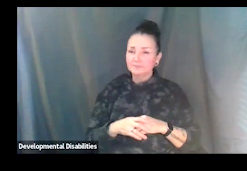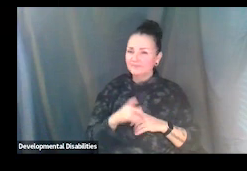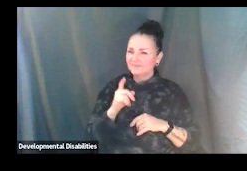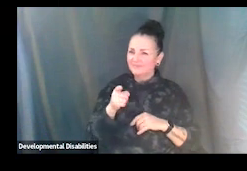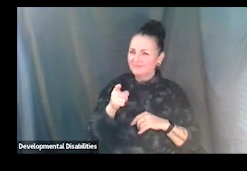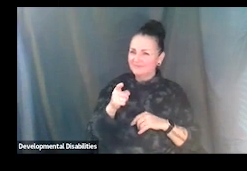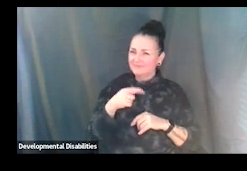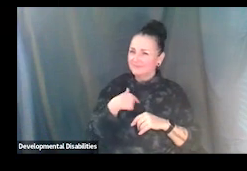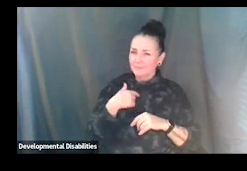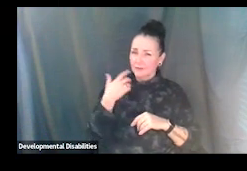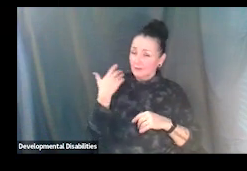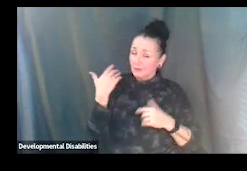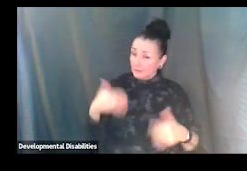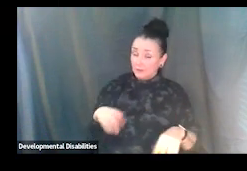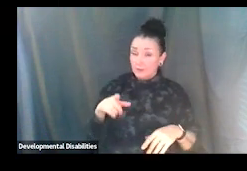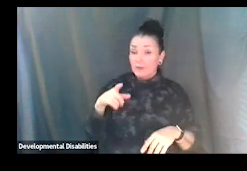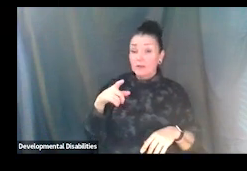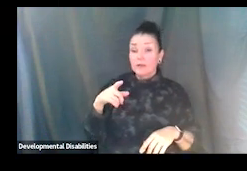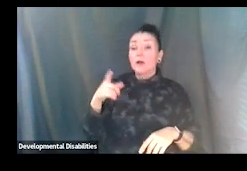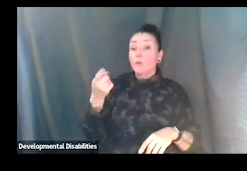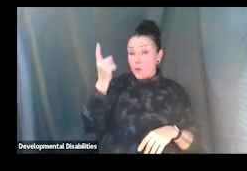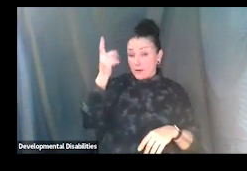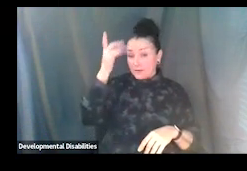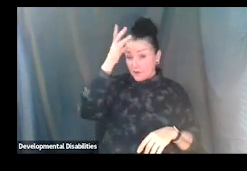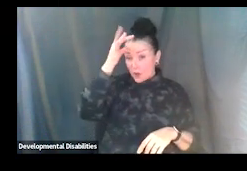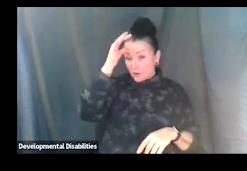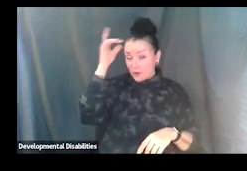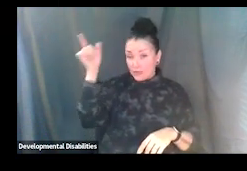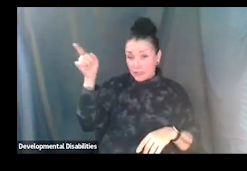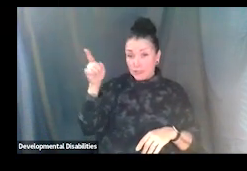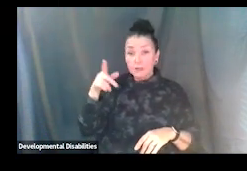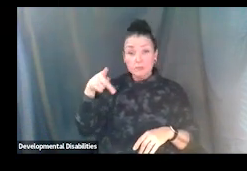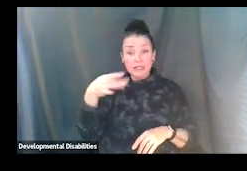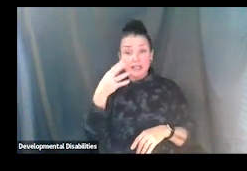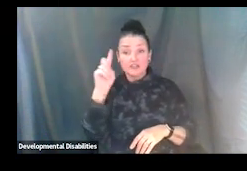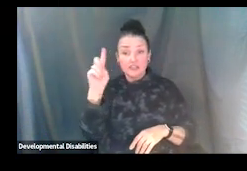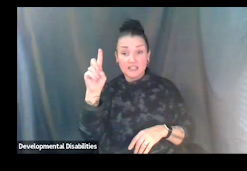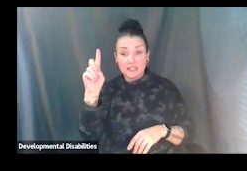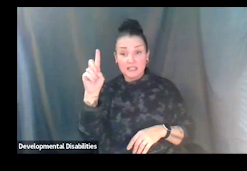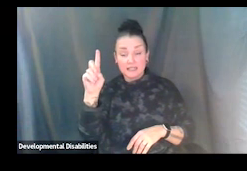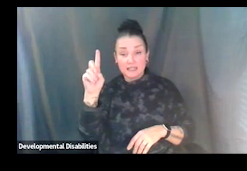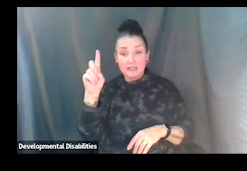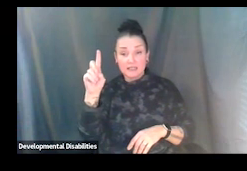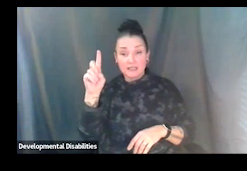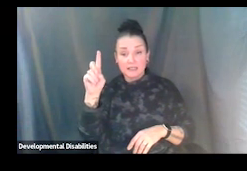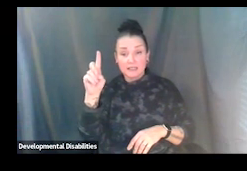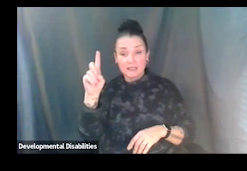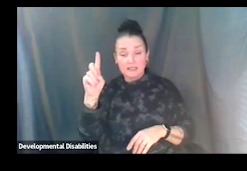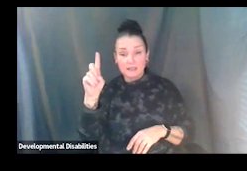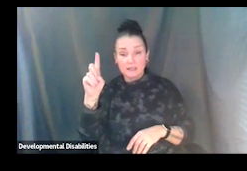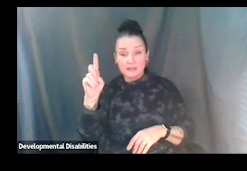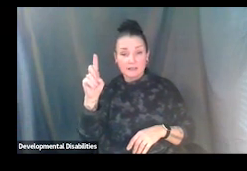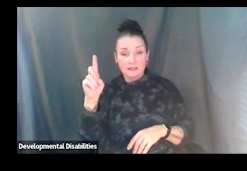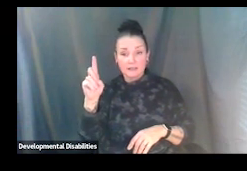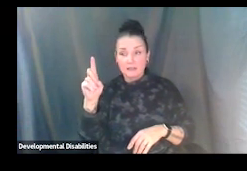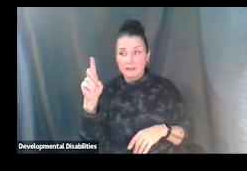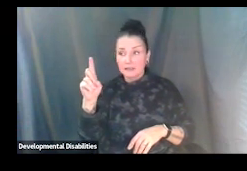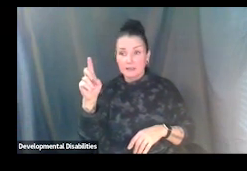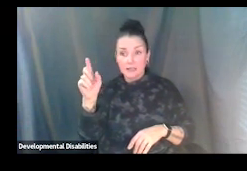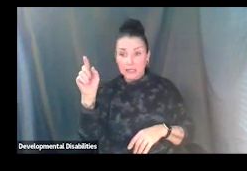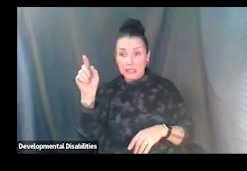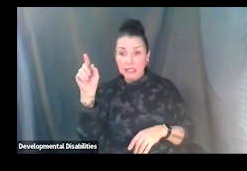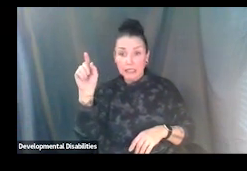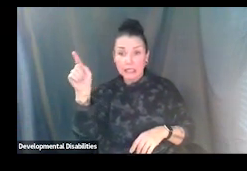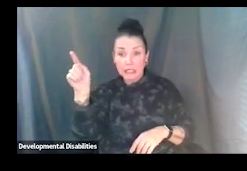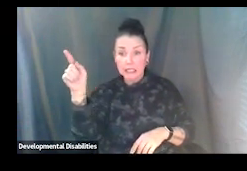I wanted to look at him and say, are you out of your mind? Like, why would you think that this is a legitimate thing to do? And yet, again, it was he who brought it to